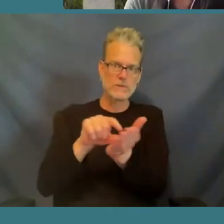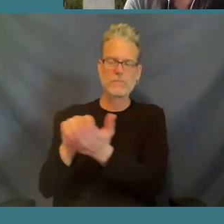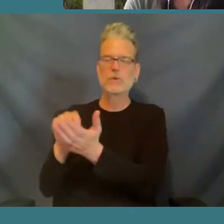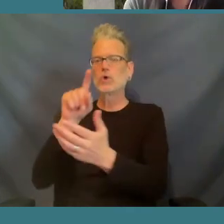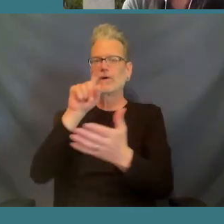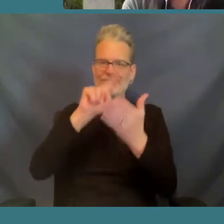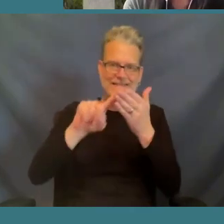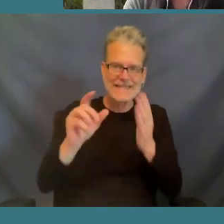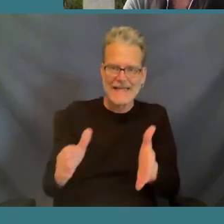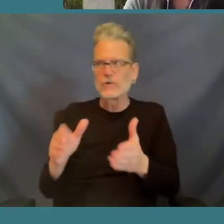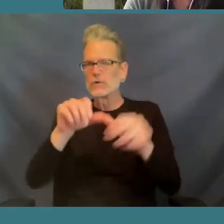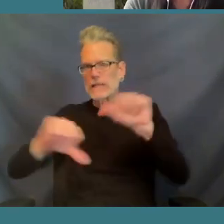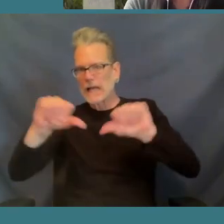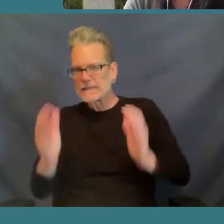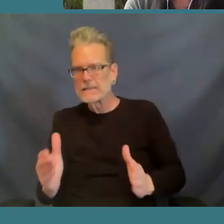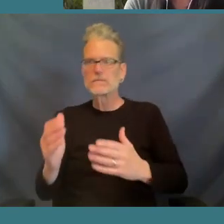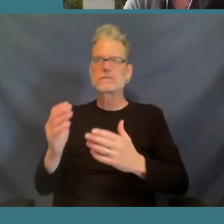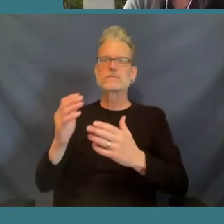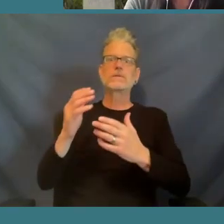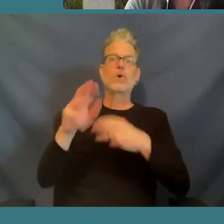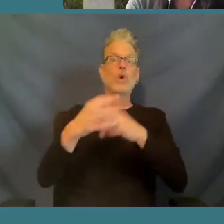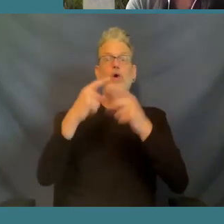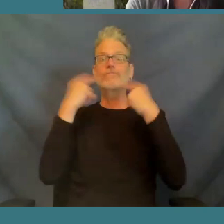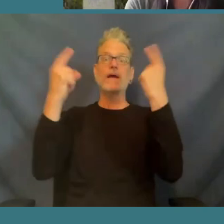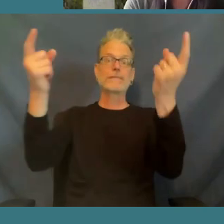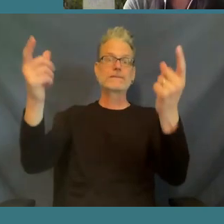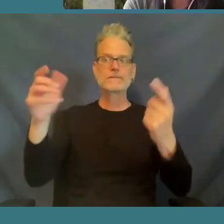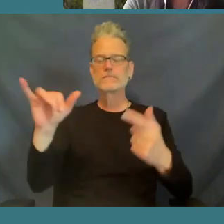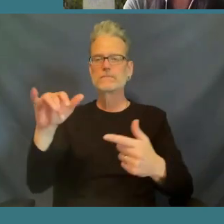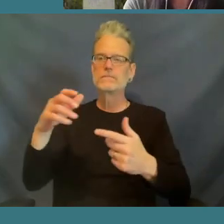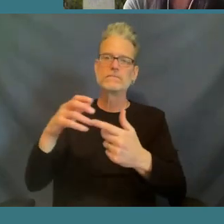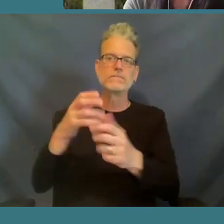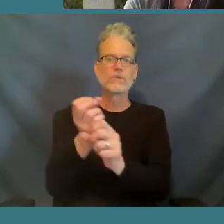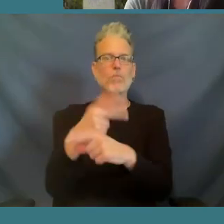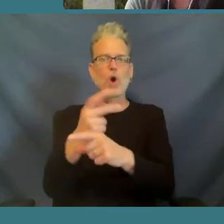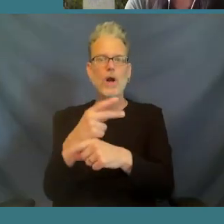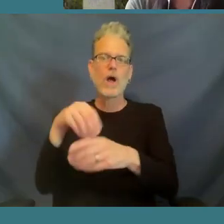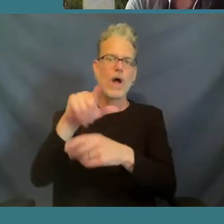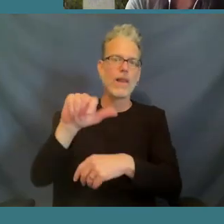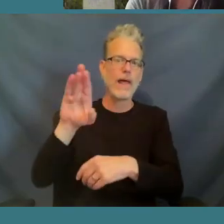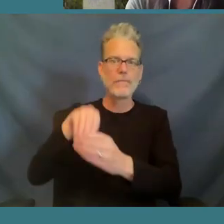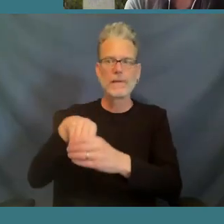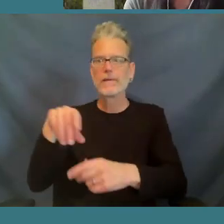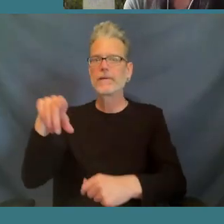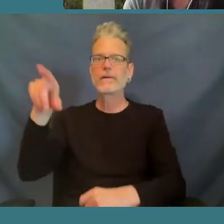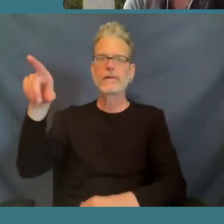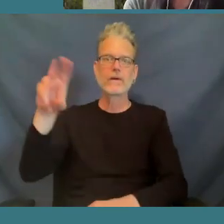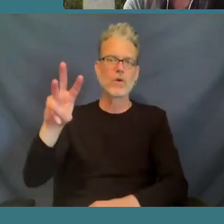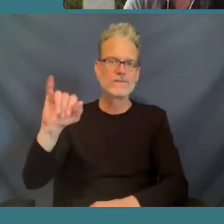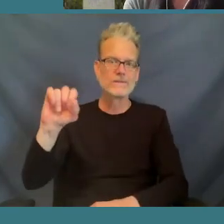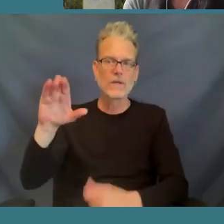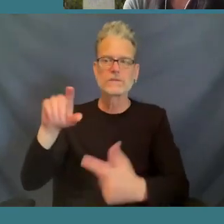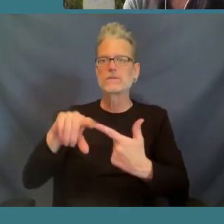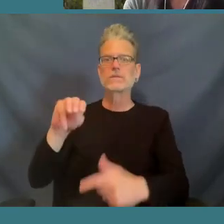scientists. It includes world-renowned institutions like the Forest Products Labs in Wisconsin, the Missoula Fire Lab, and